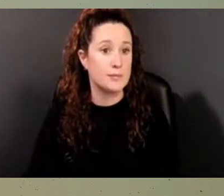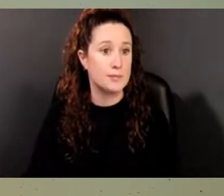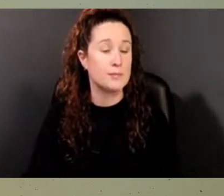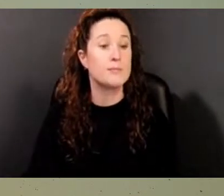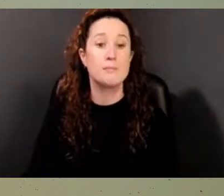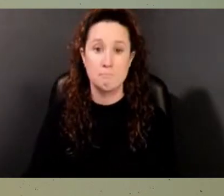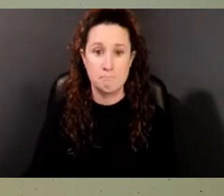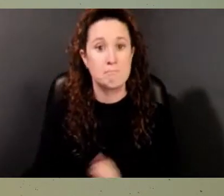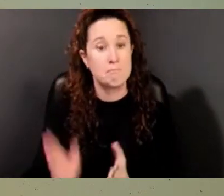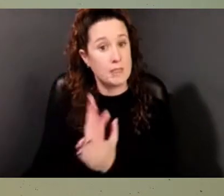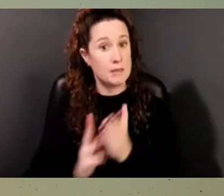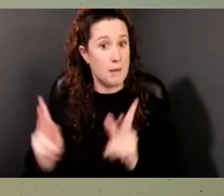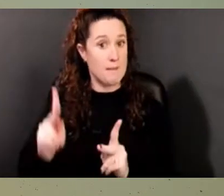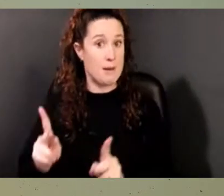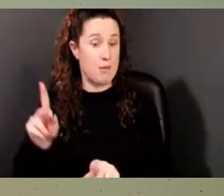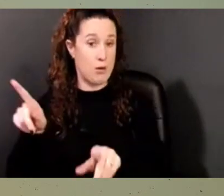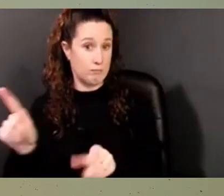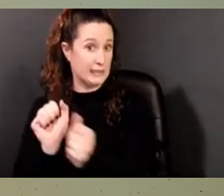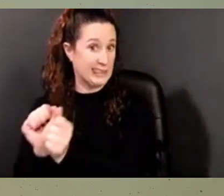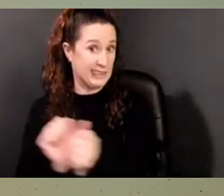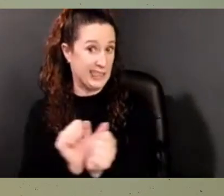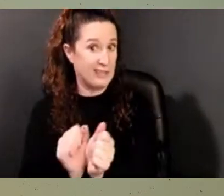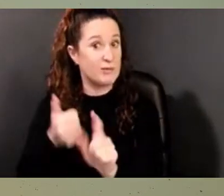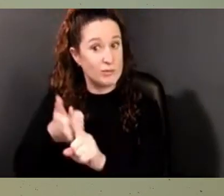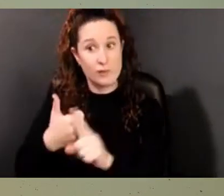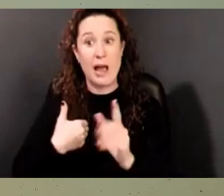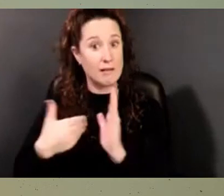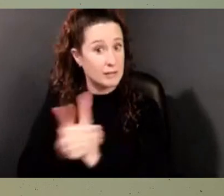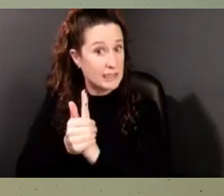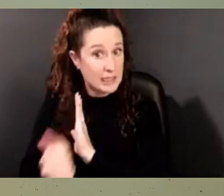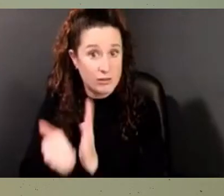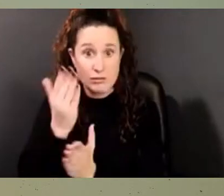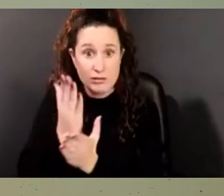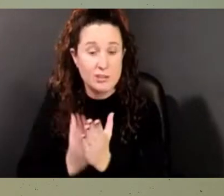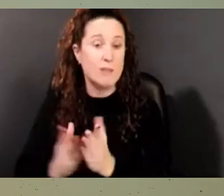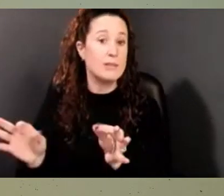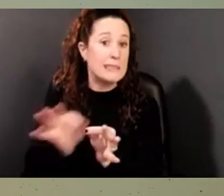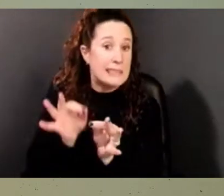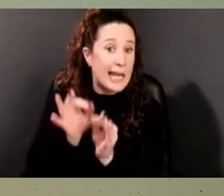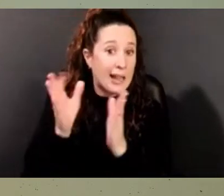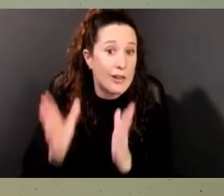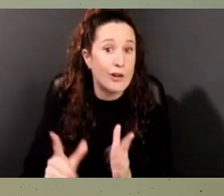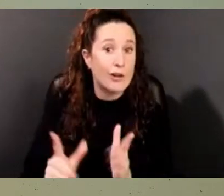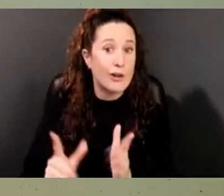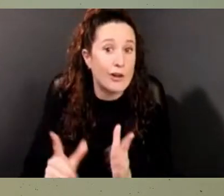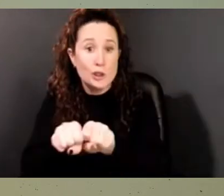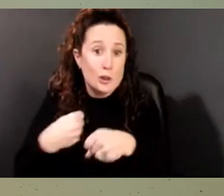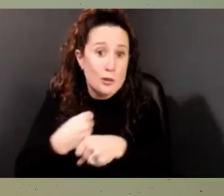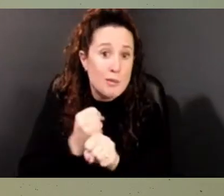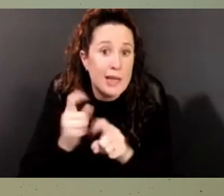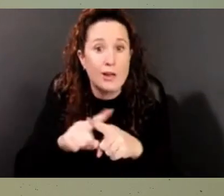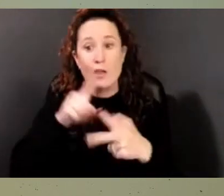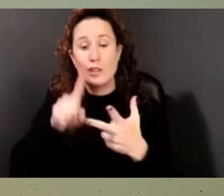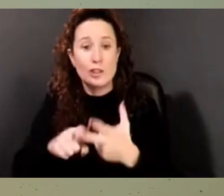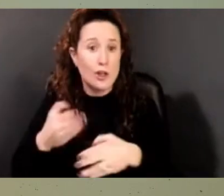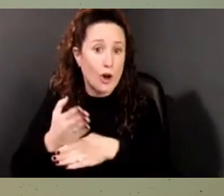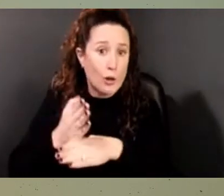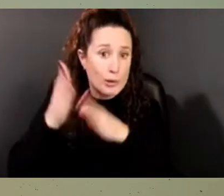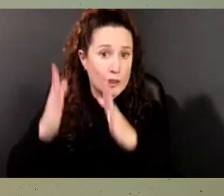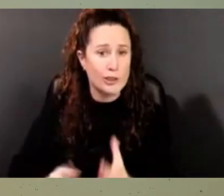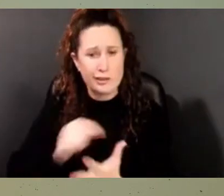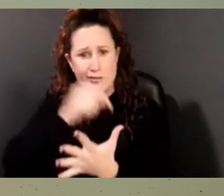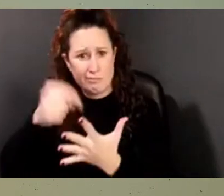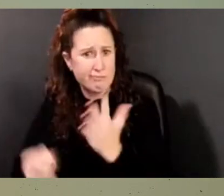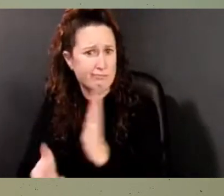Some of the enslaved individuals were skilled. They were tailors, shoemakers, tanners, carpenters.